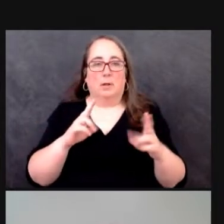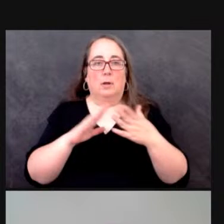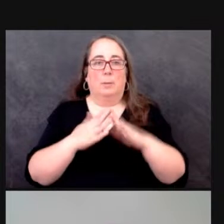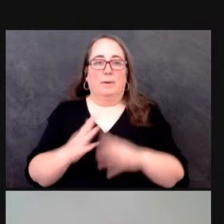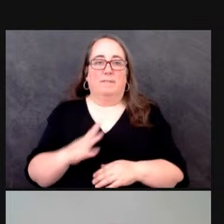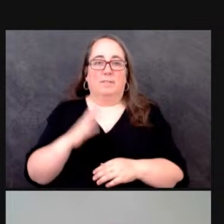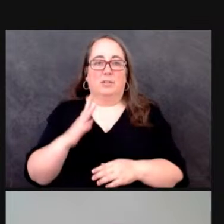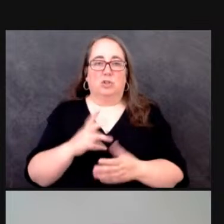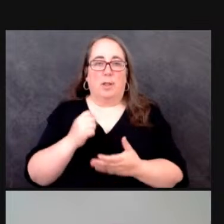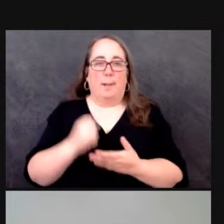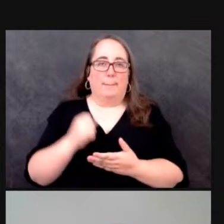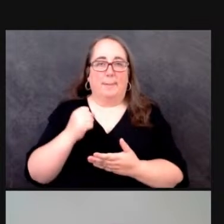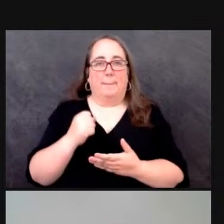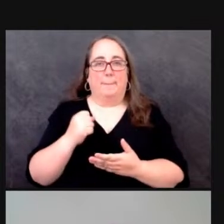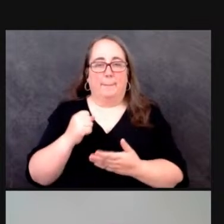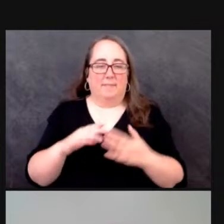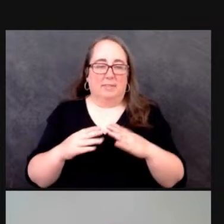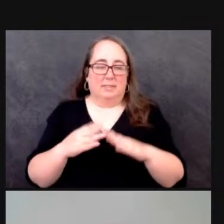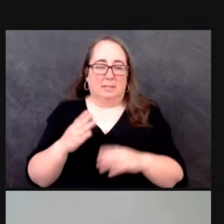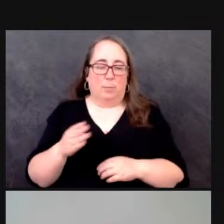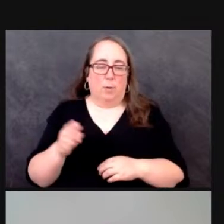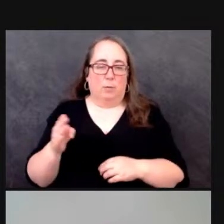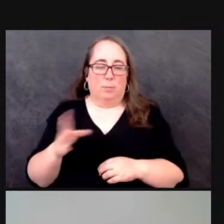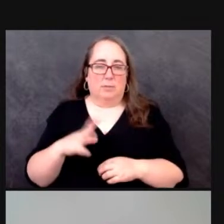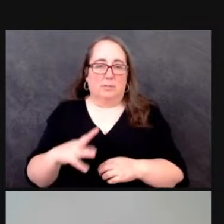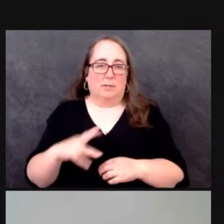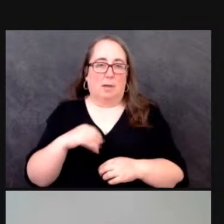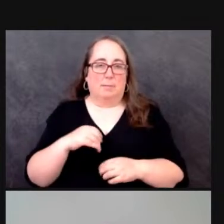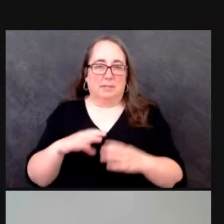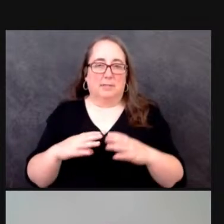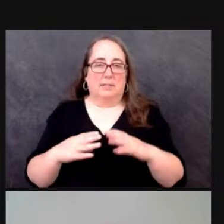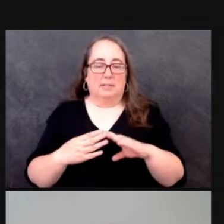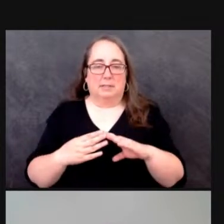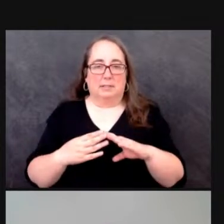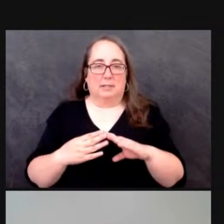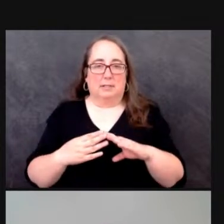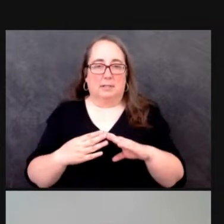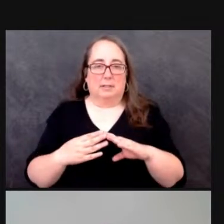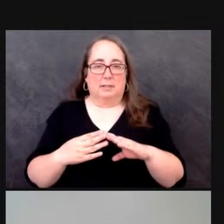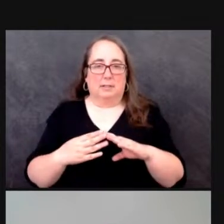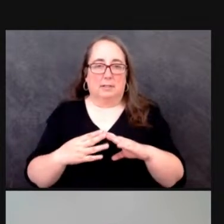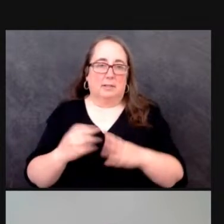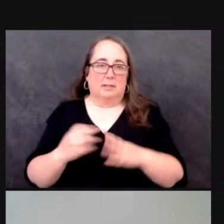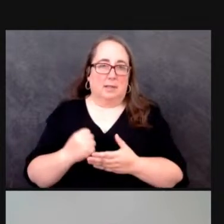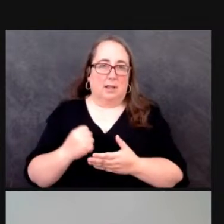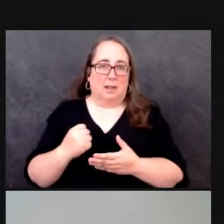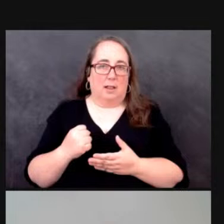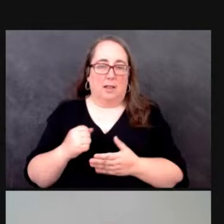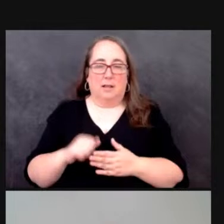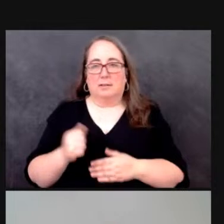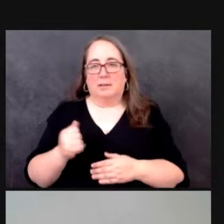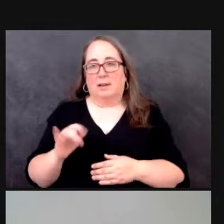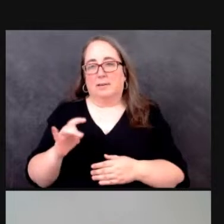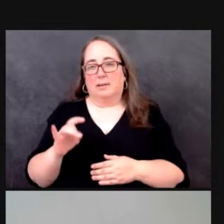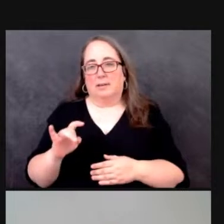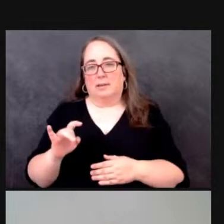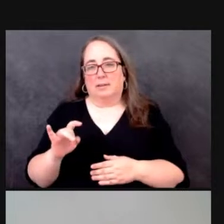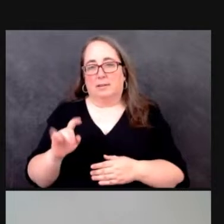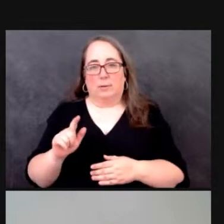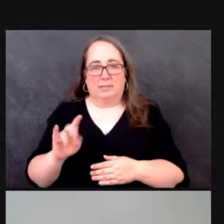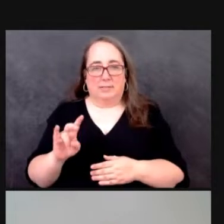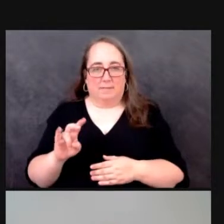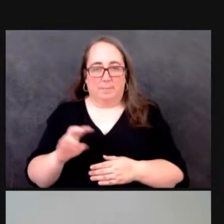official emblem of the city of Baltimore and was adopted as the city's city seal in